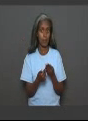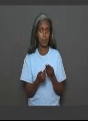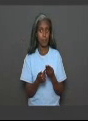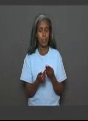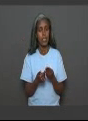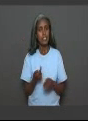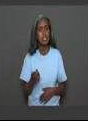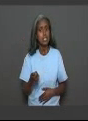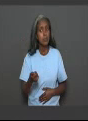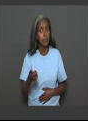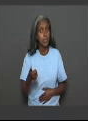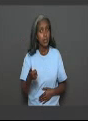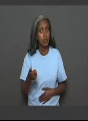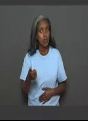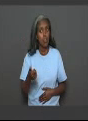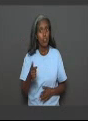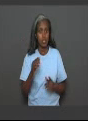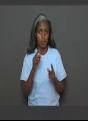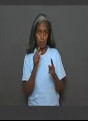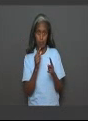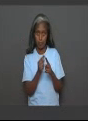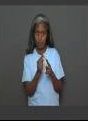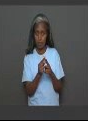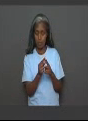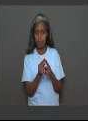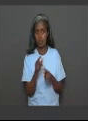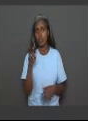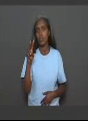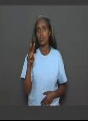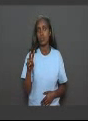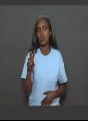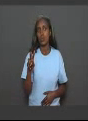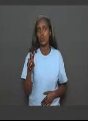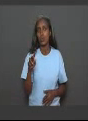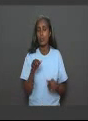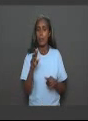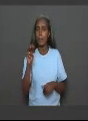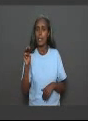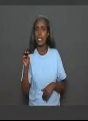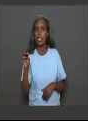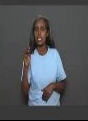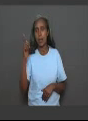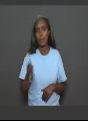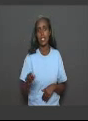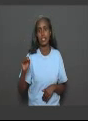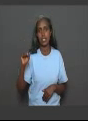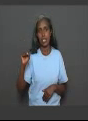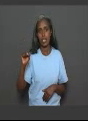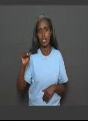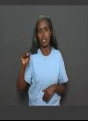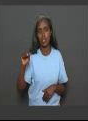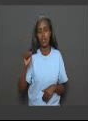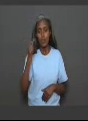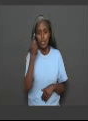Therefore, the speed of the particle is 2 meters per